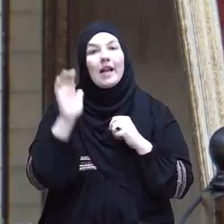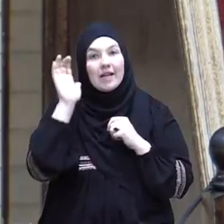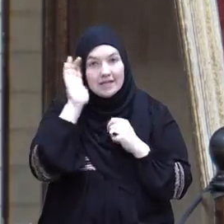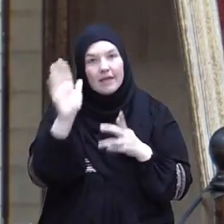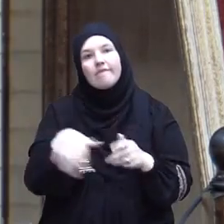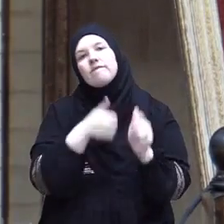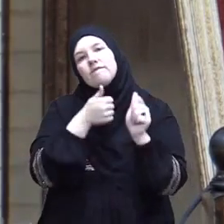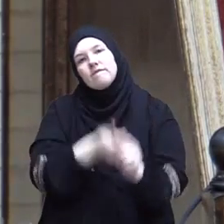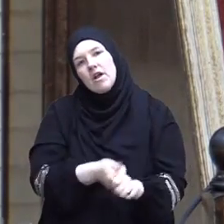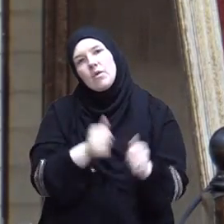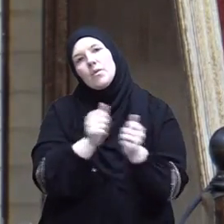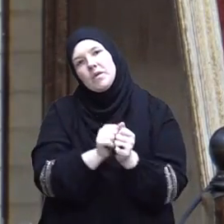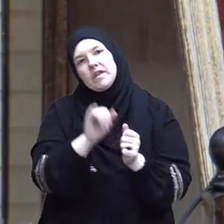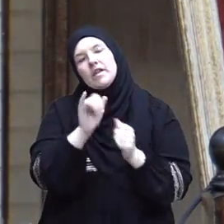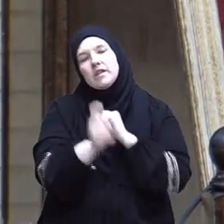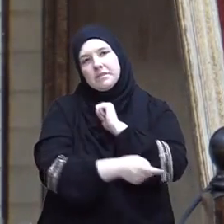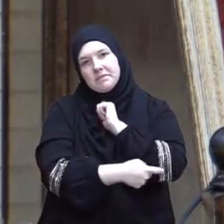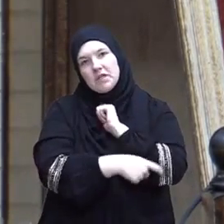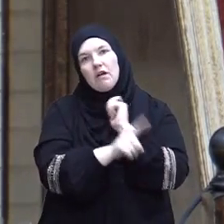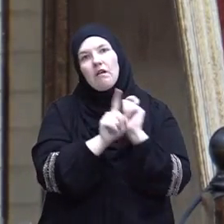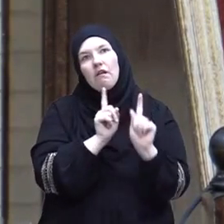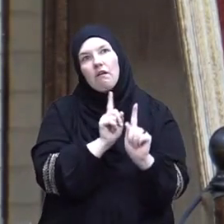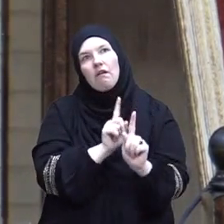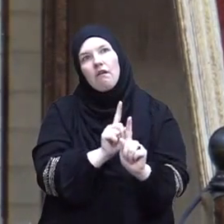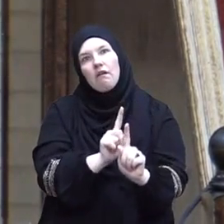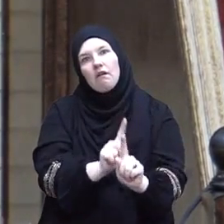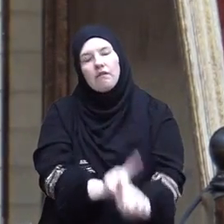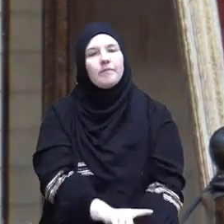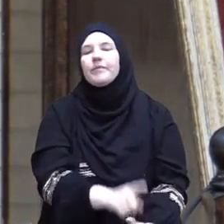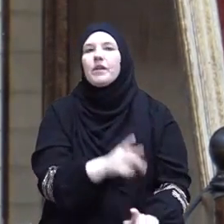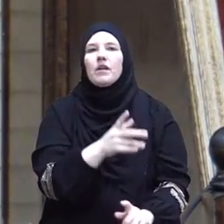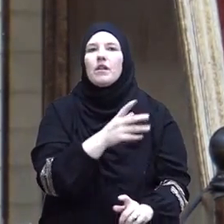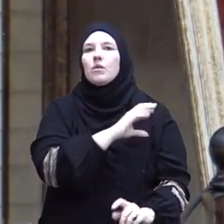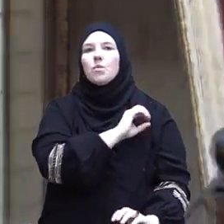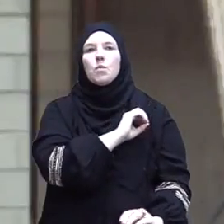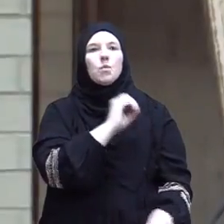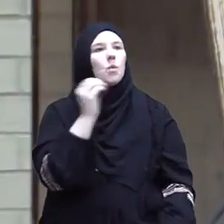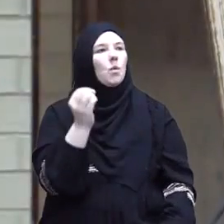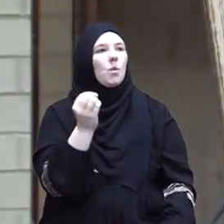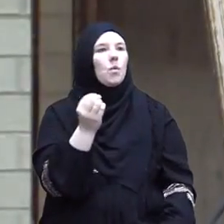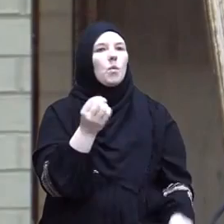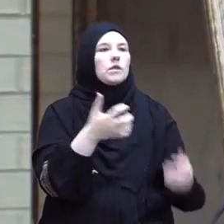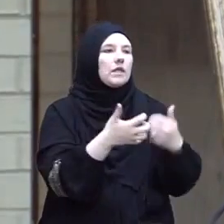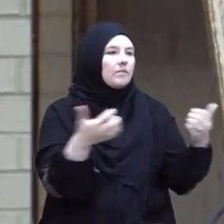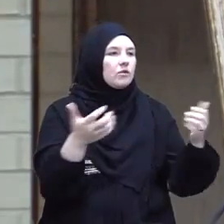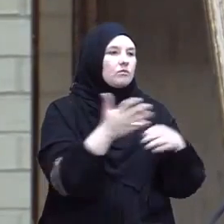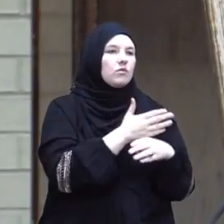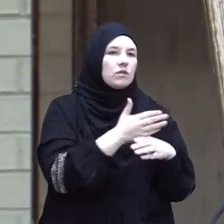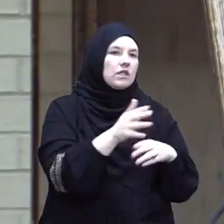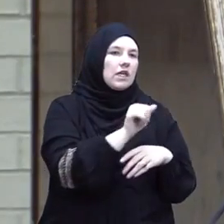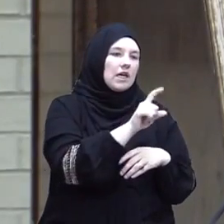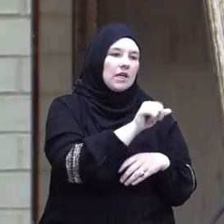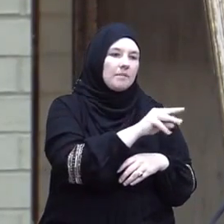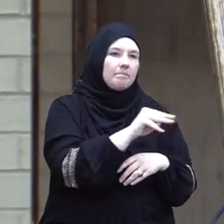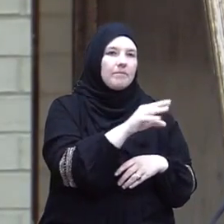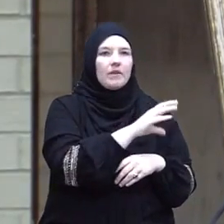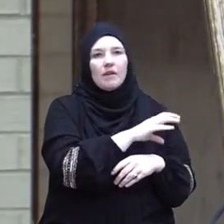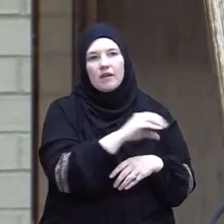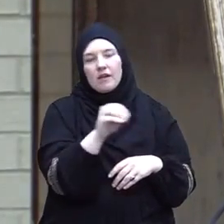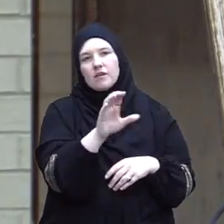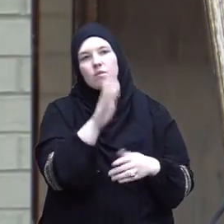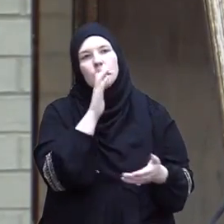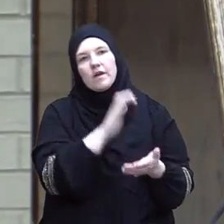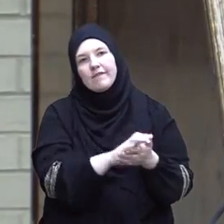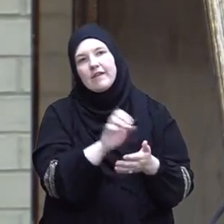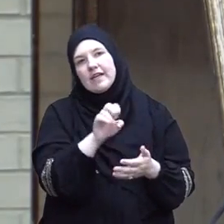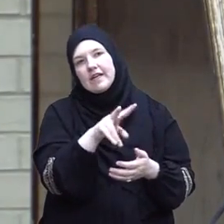and complied with the temptation there is no separation between Adam and his culprit role and his